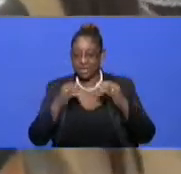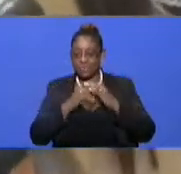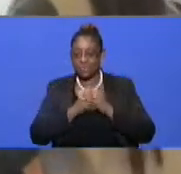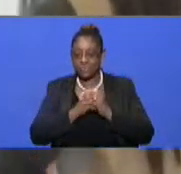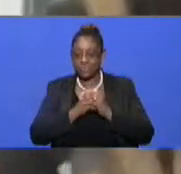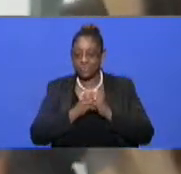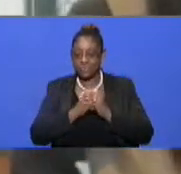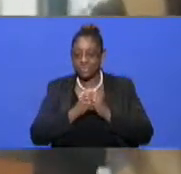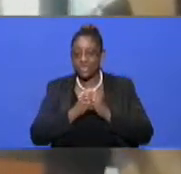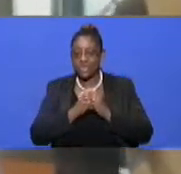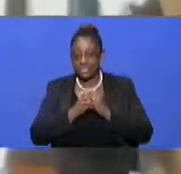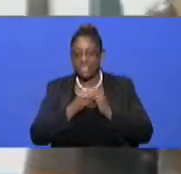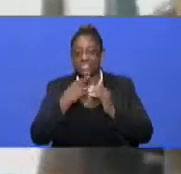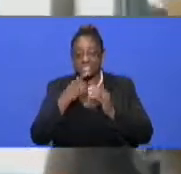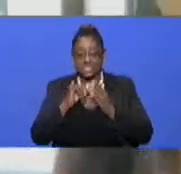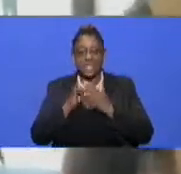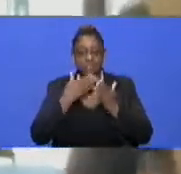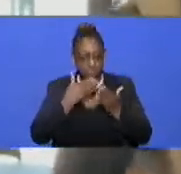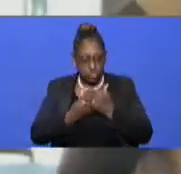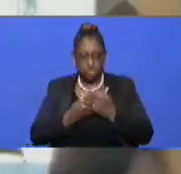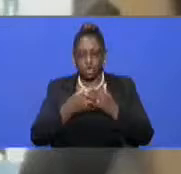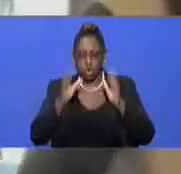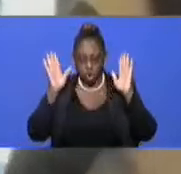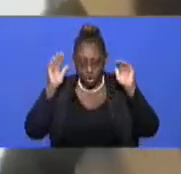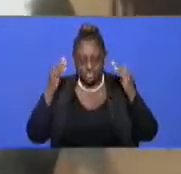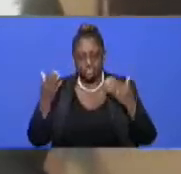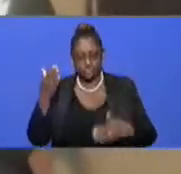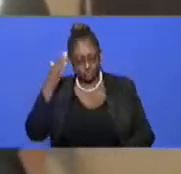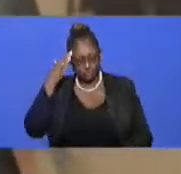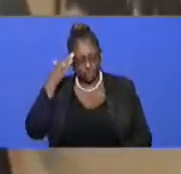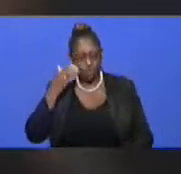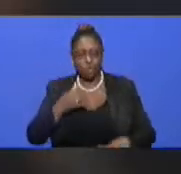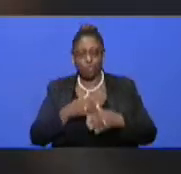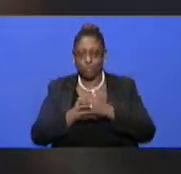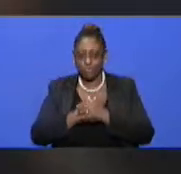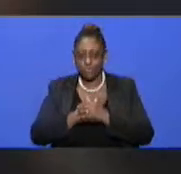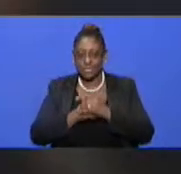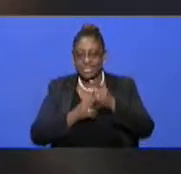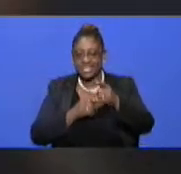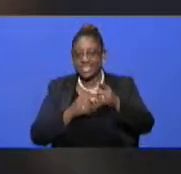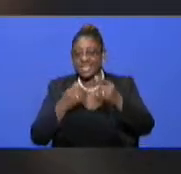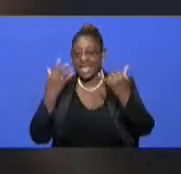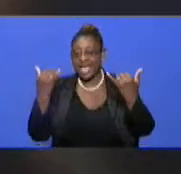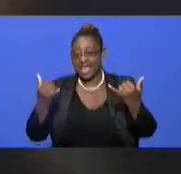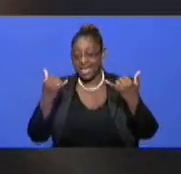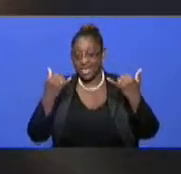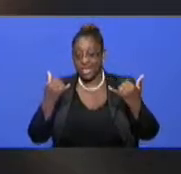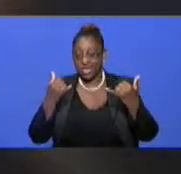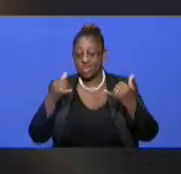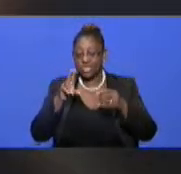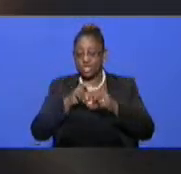previous decent horses, you know, what our budget is. At present,